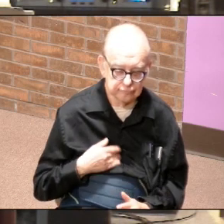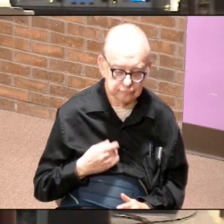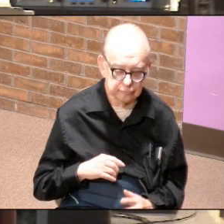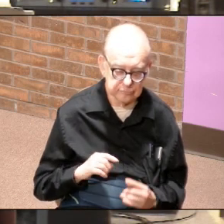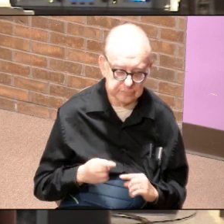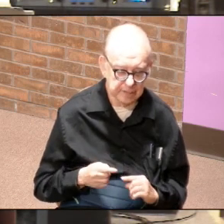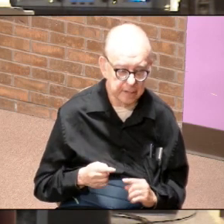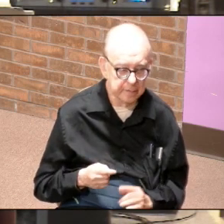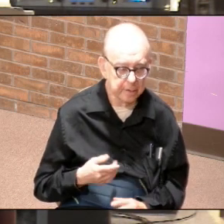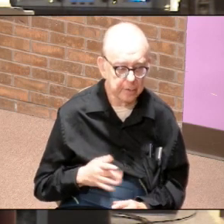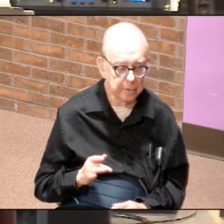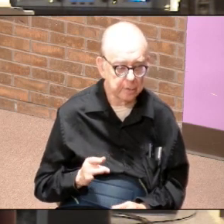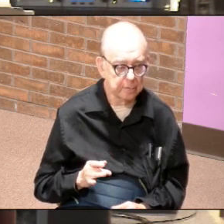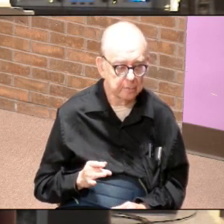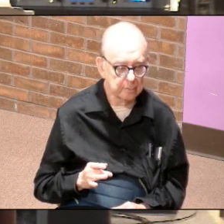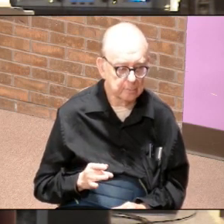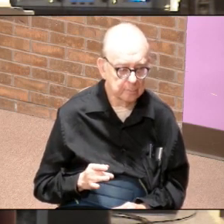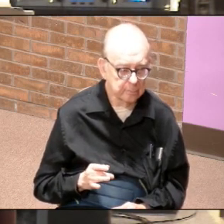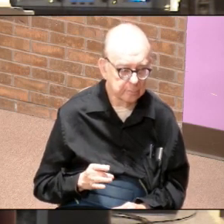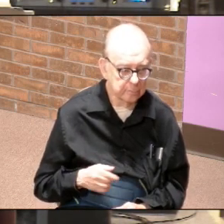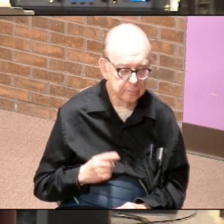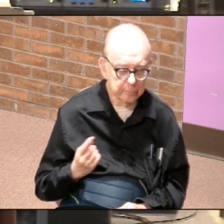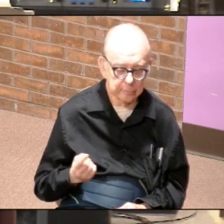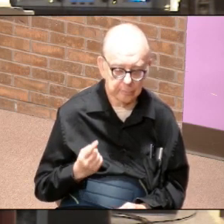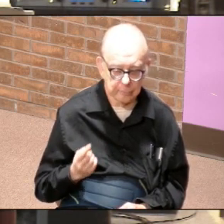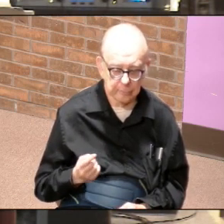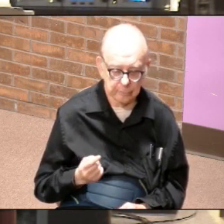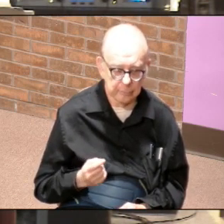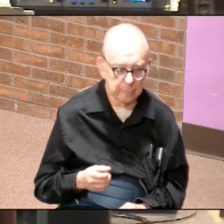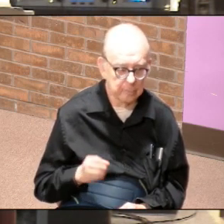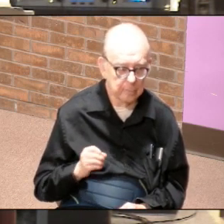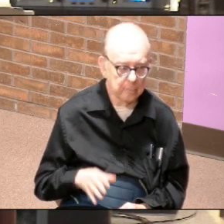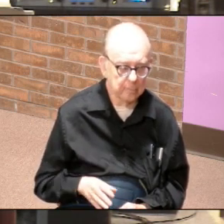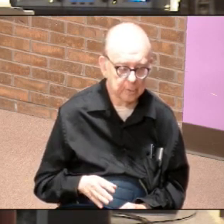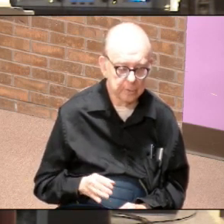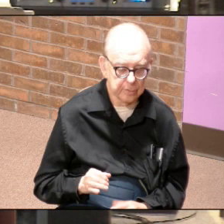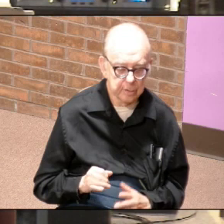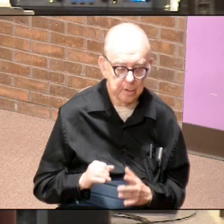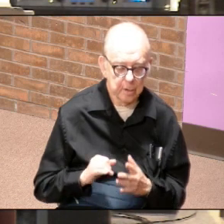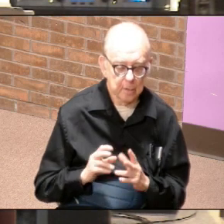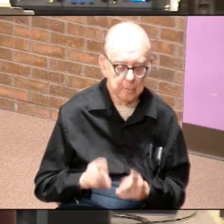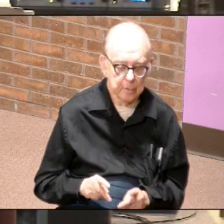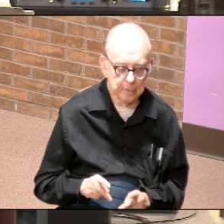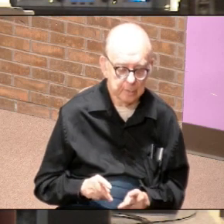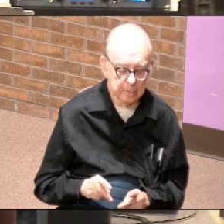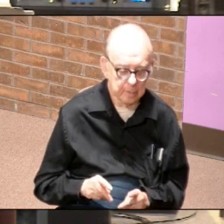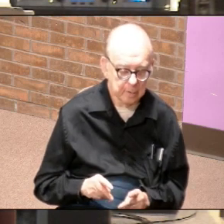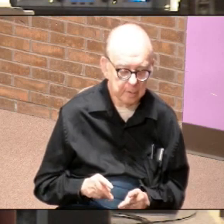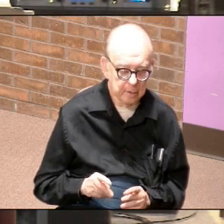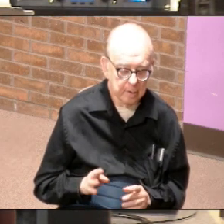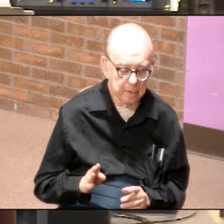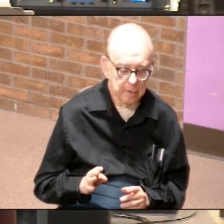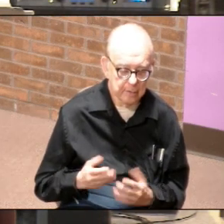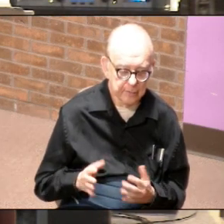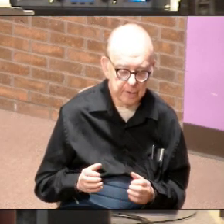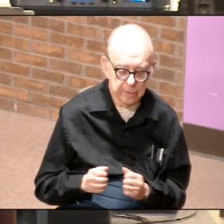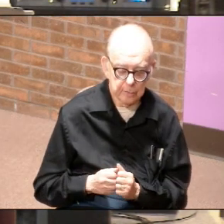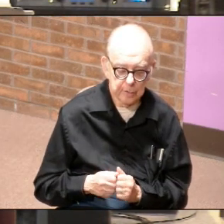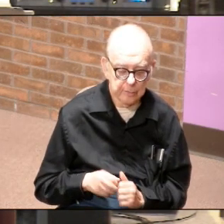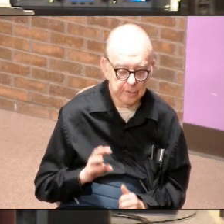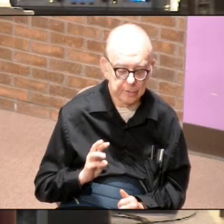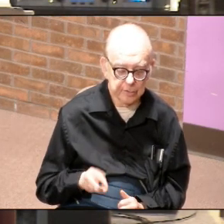the pain and the loneliness of losing someone that they've been with for 60 to 70 years.